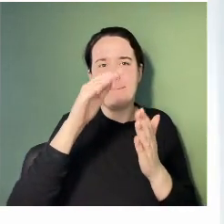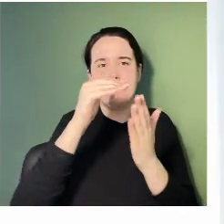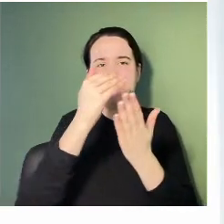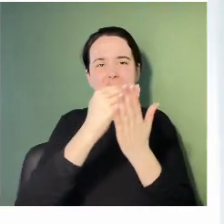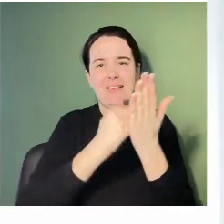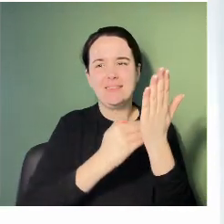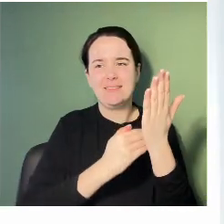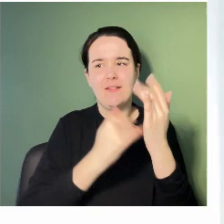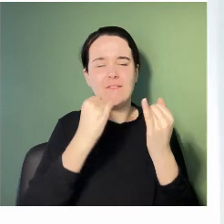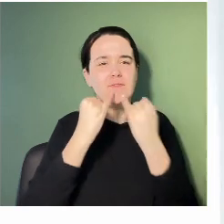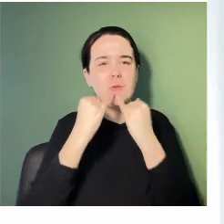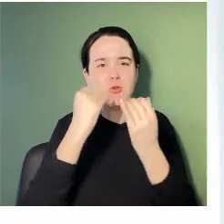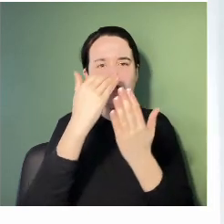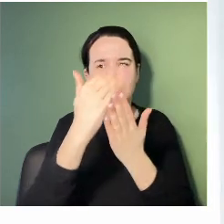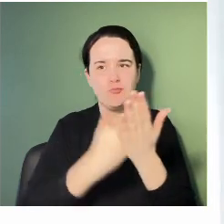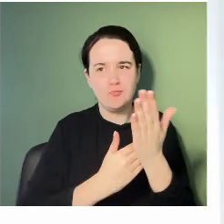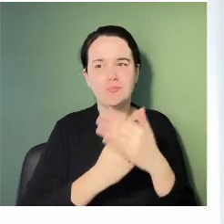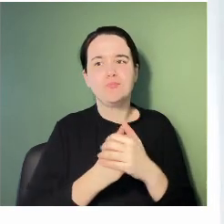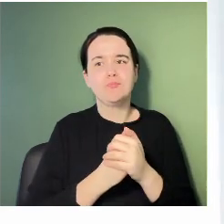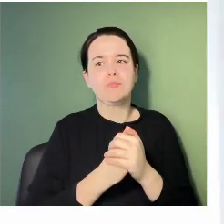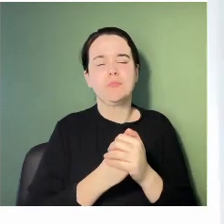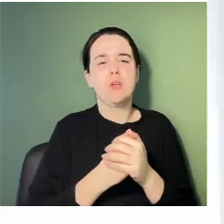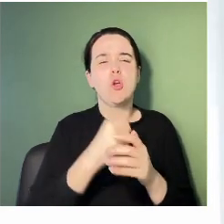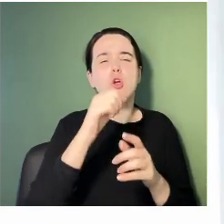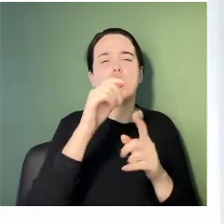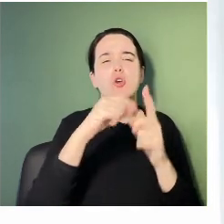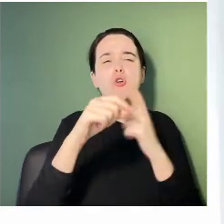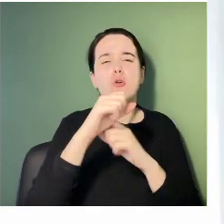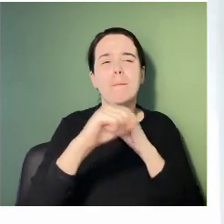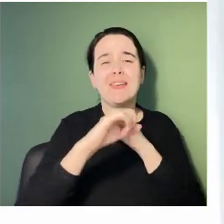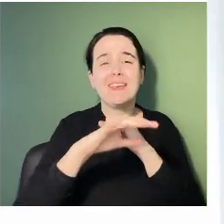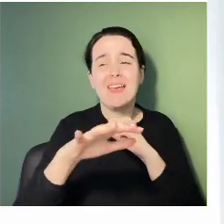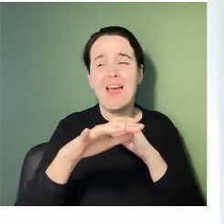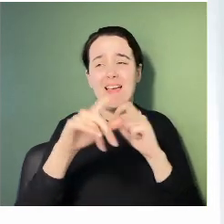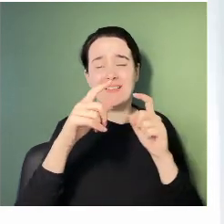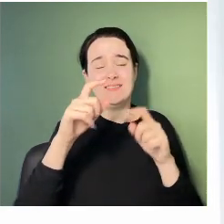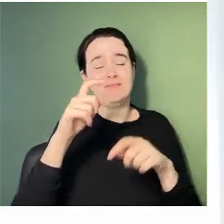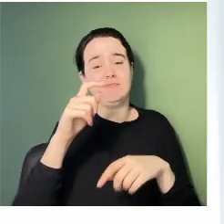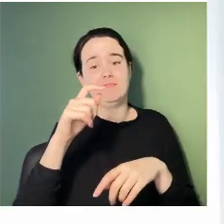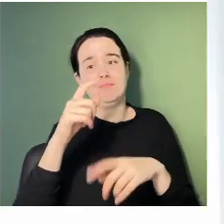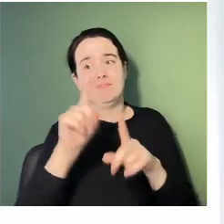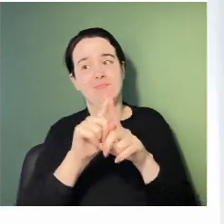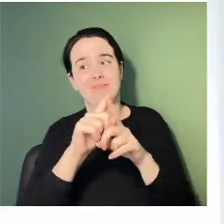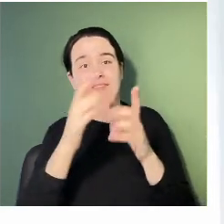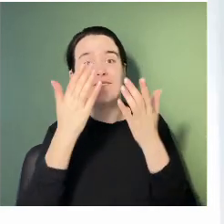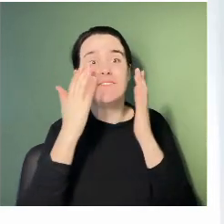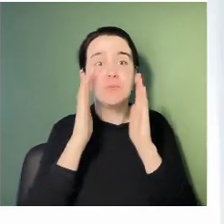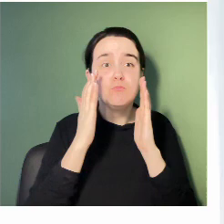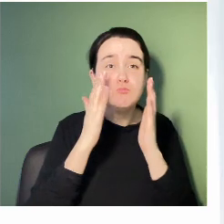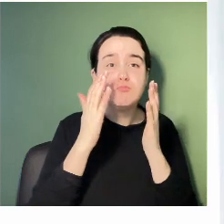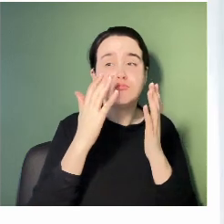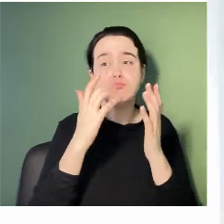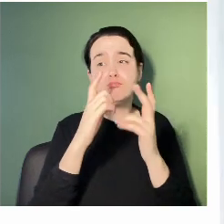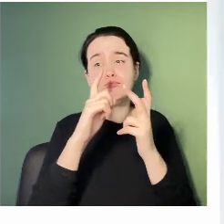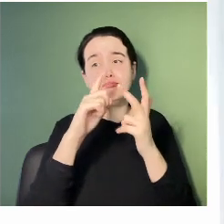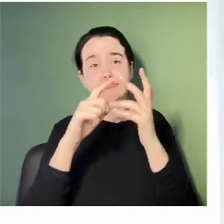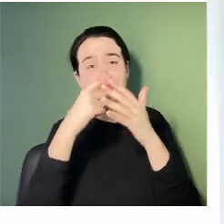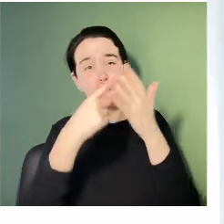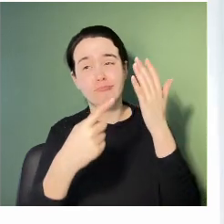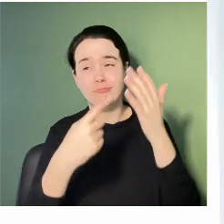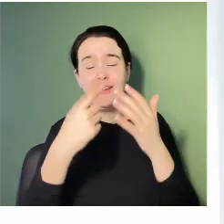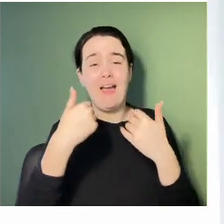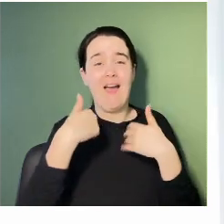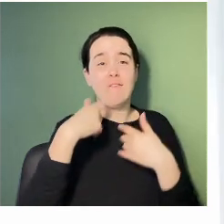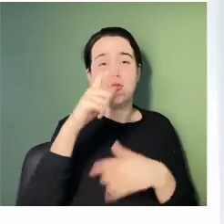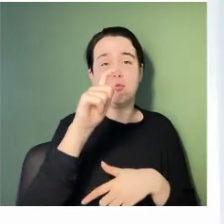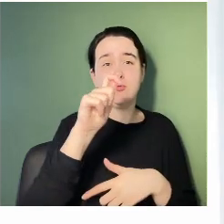social media transparency initiatives like the Facebook ad library, and we use a number of online archive tools as well. On